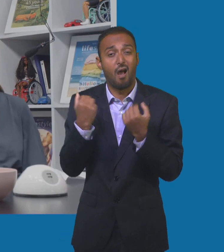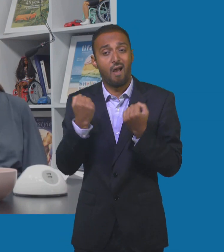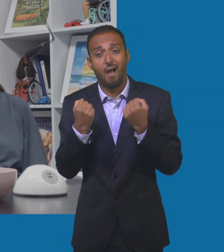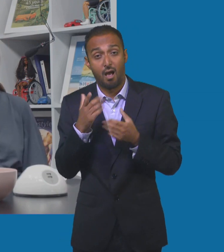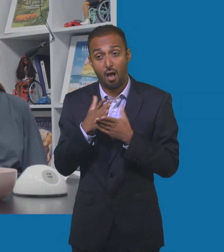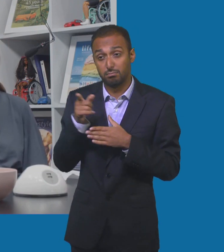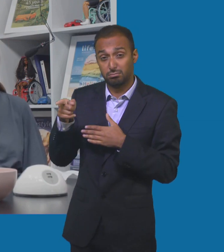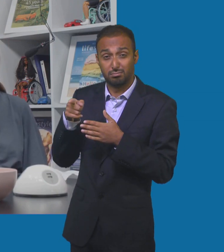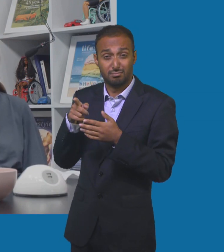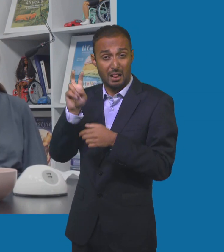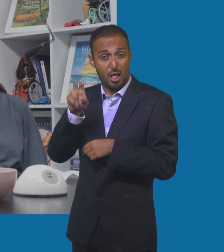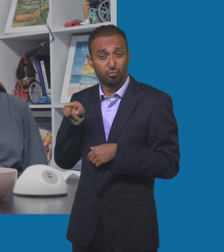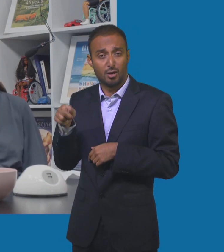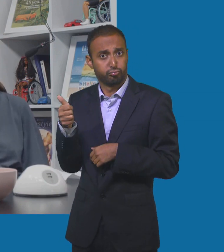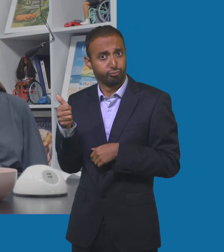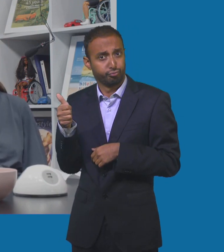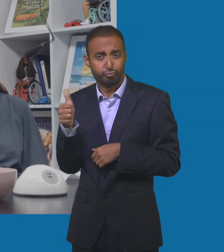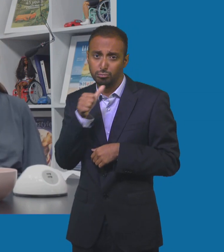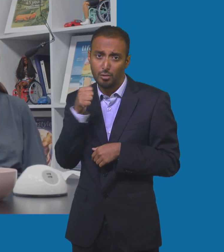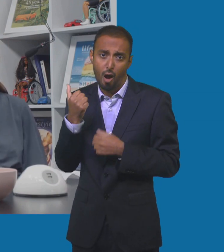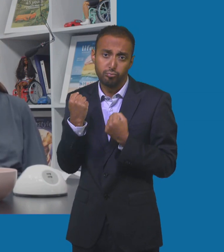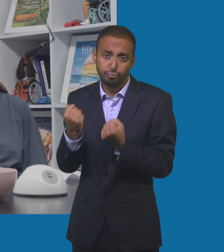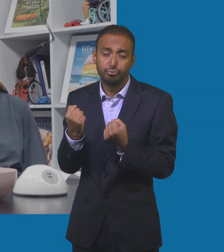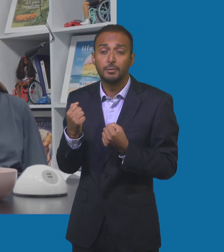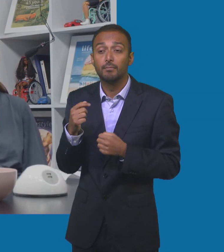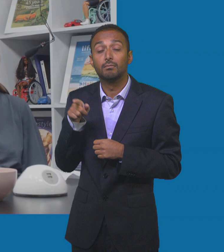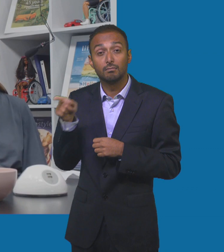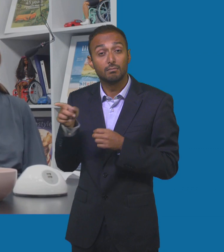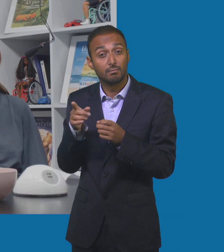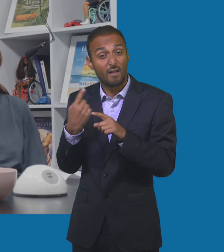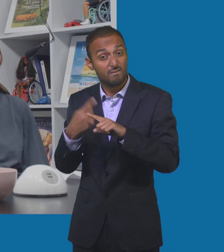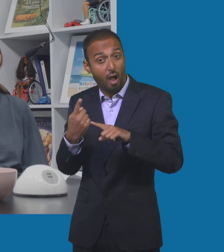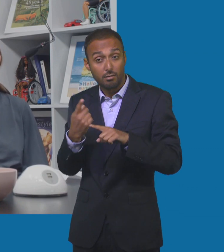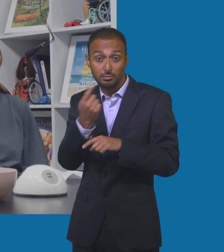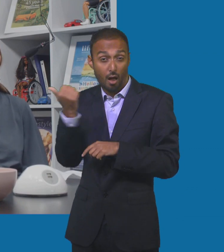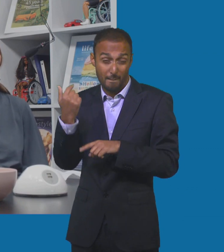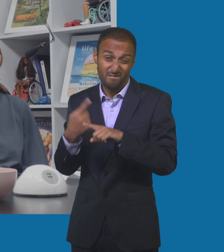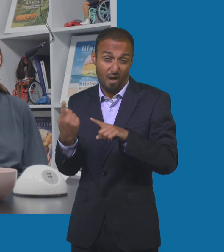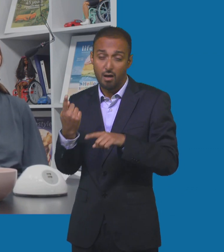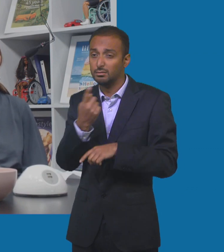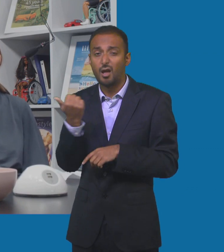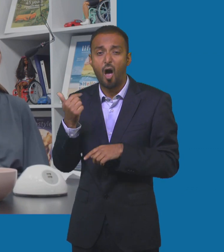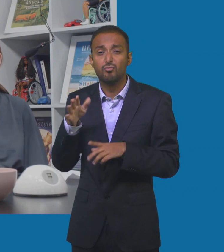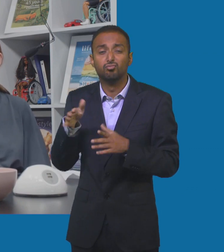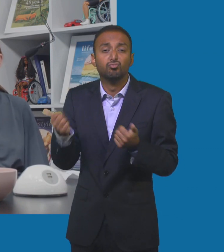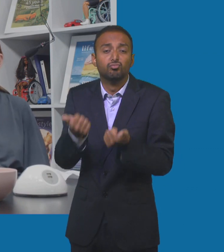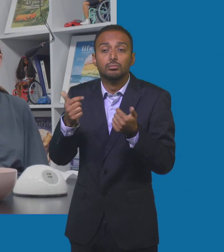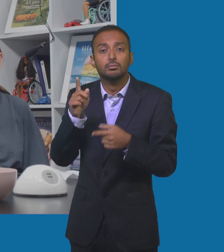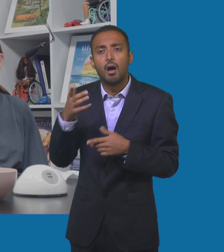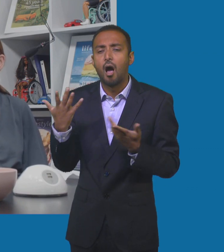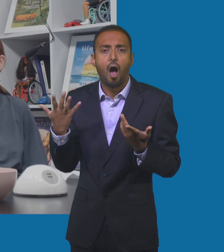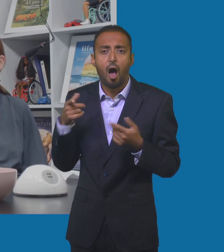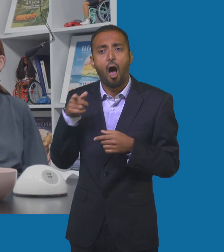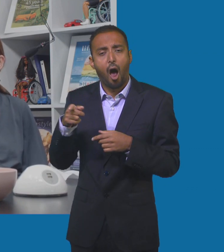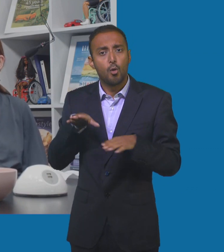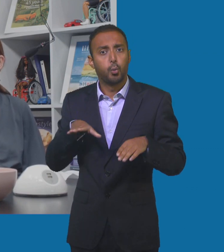talk about them being fast, but even the ones that aren't fast, they're fast when it matters, and it makes driving easier. So if you need to nip out at a roundabout or that kind of